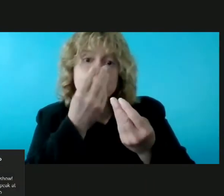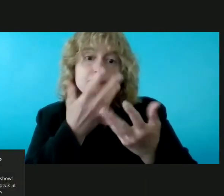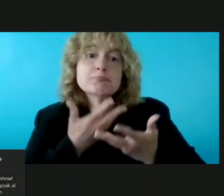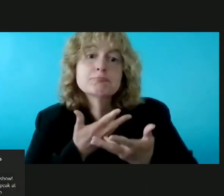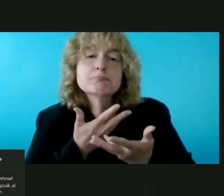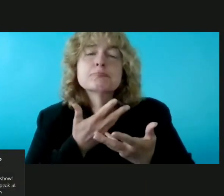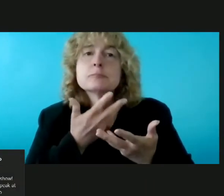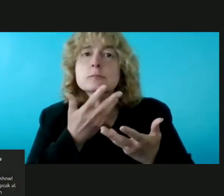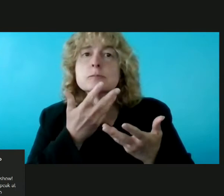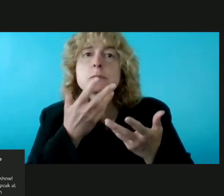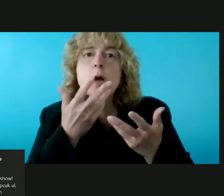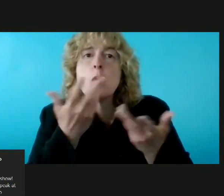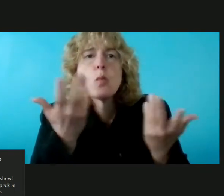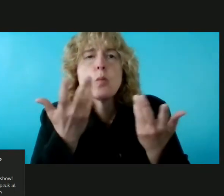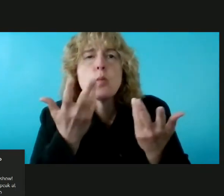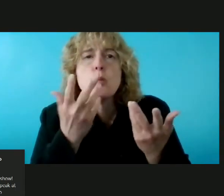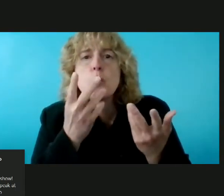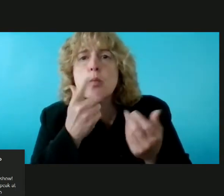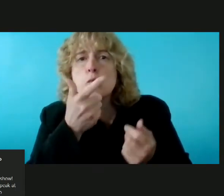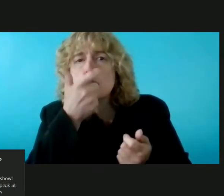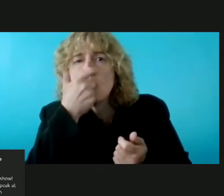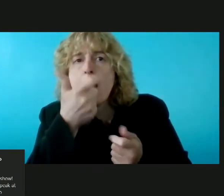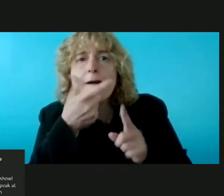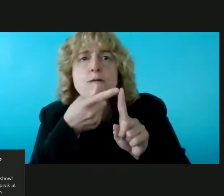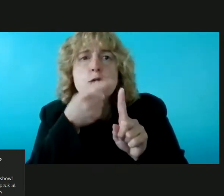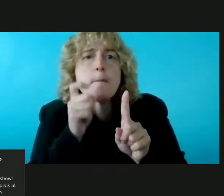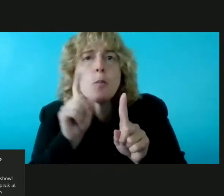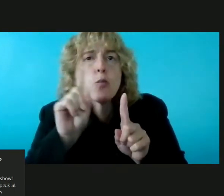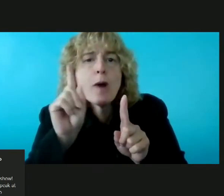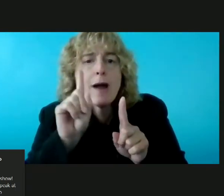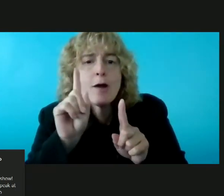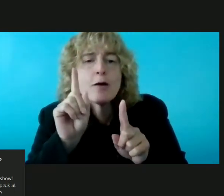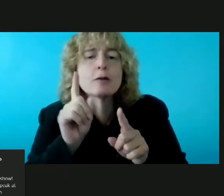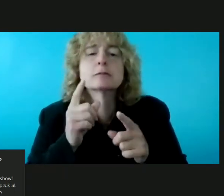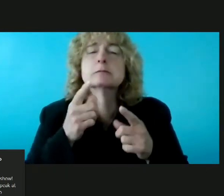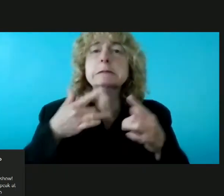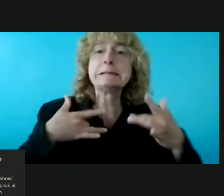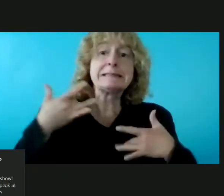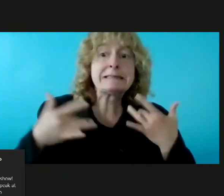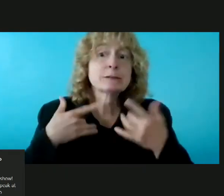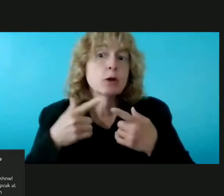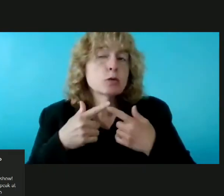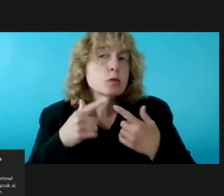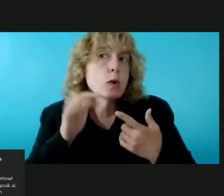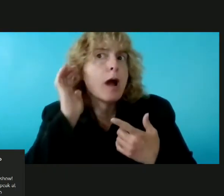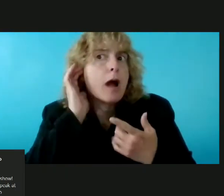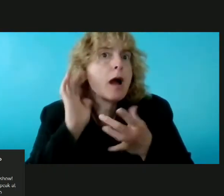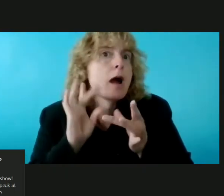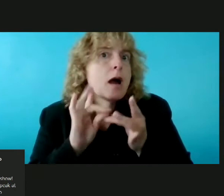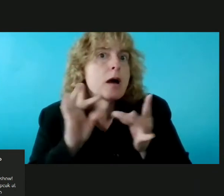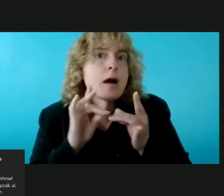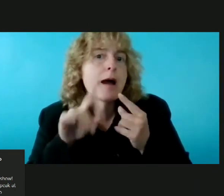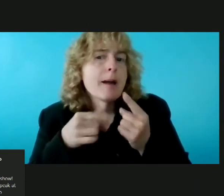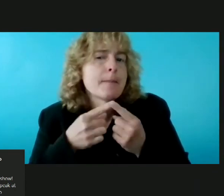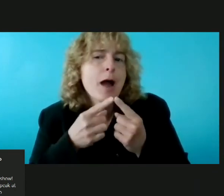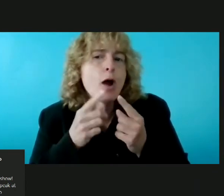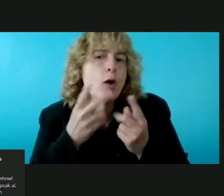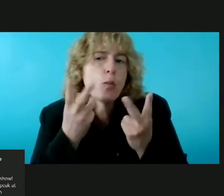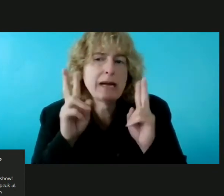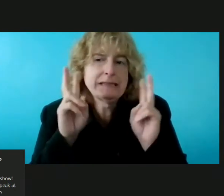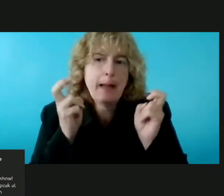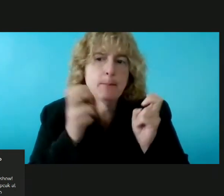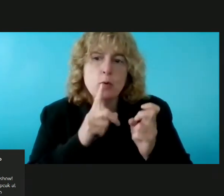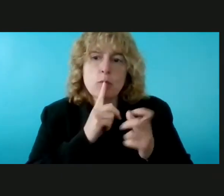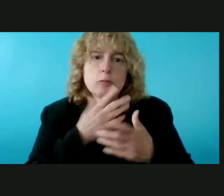where you're joining us from and what you're most excited to hear about today during our town